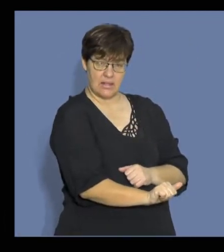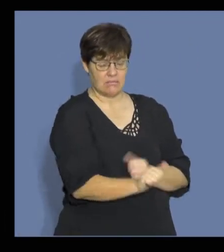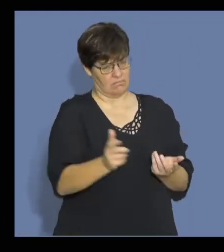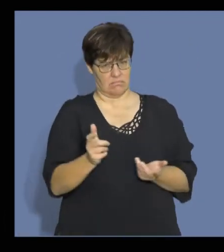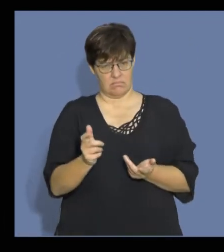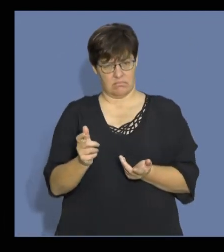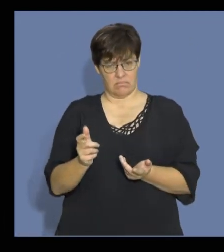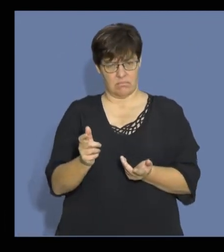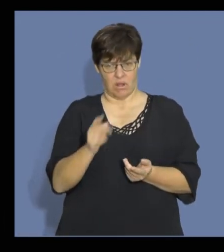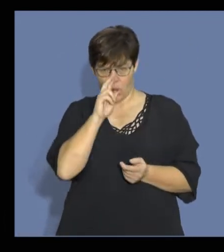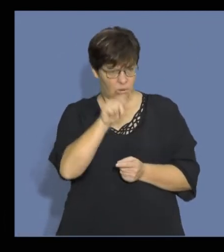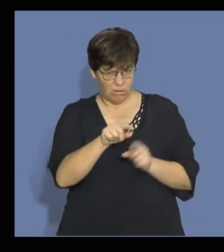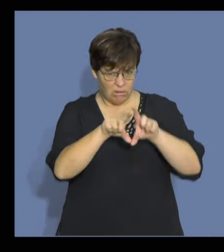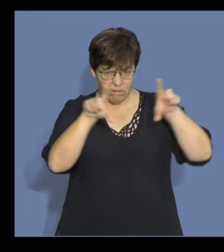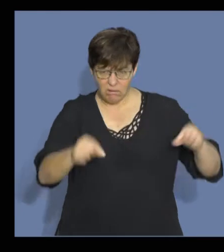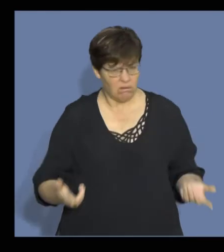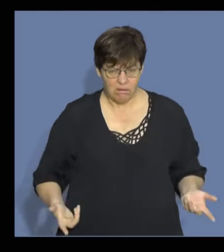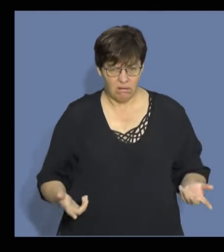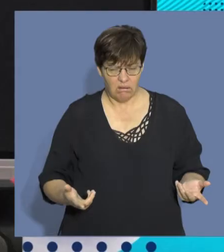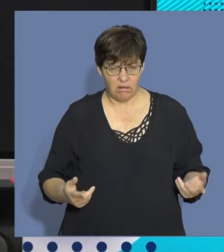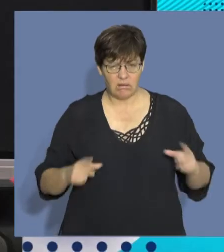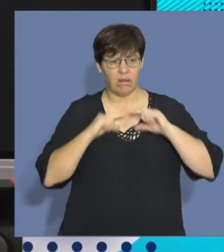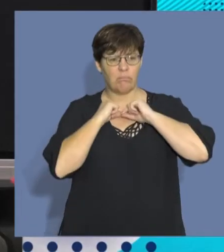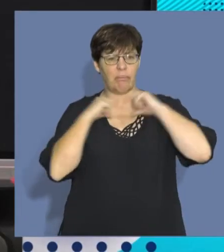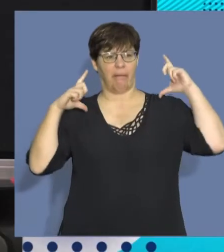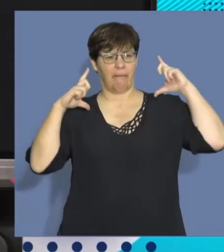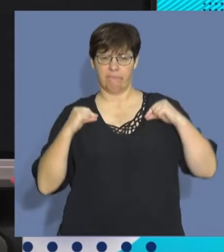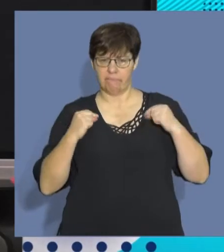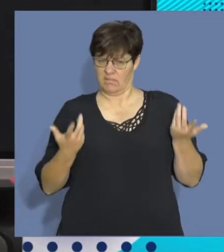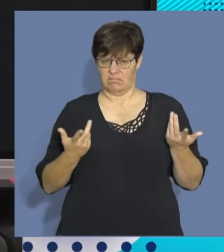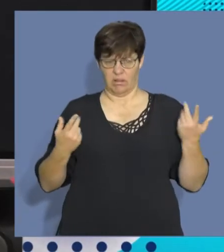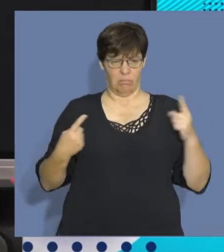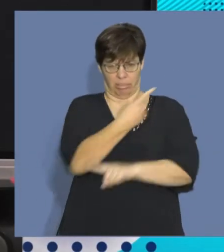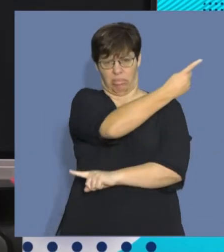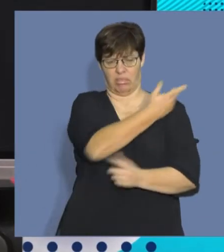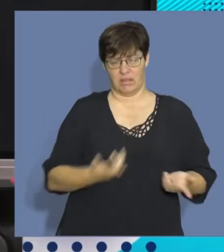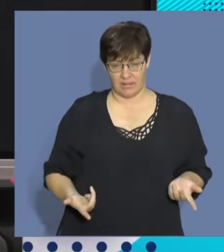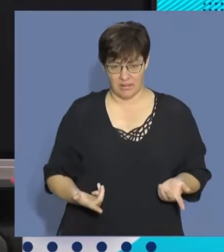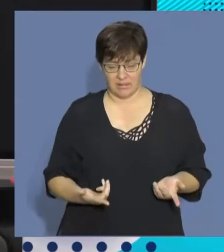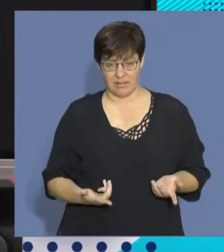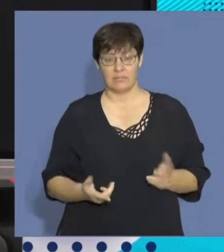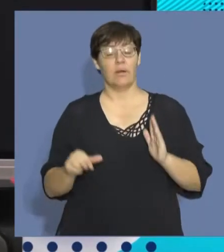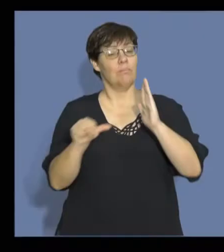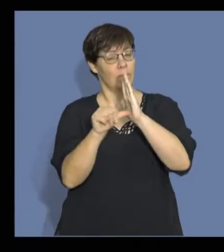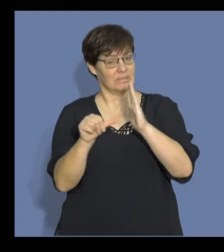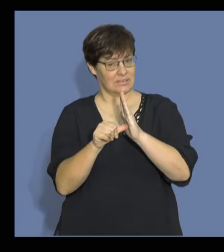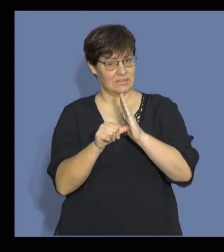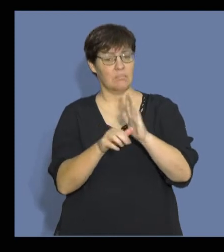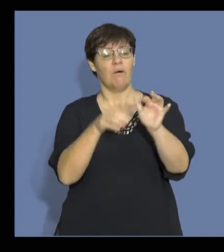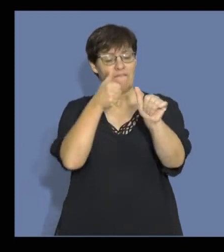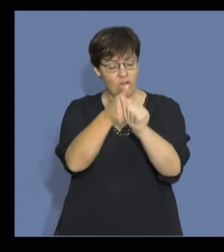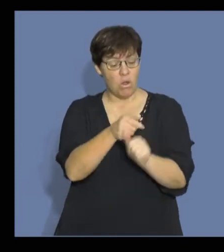And that's not a quadrilateral, that's not a rectangle, that's some sort of bow tie. And so what's important is that we